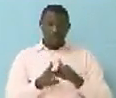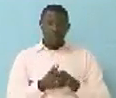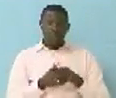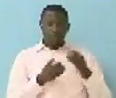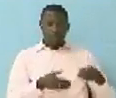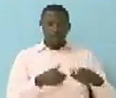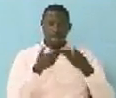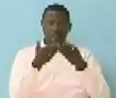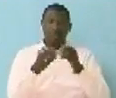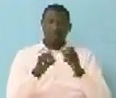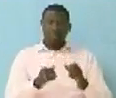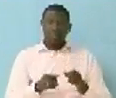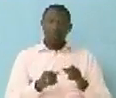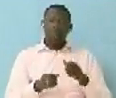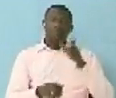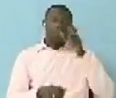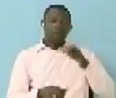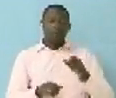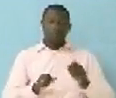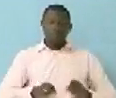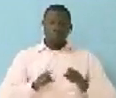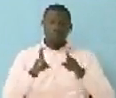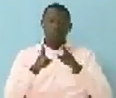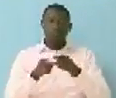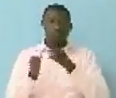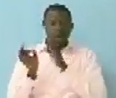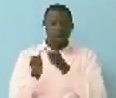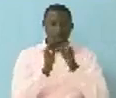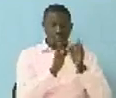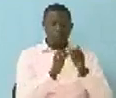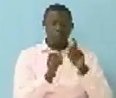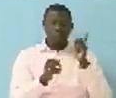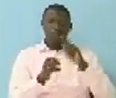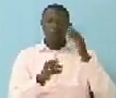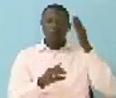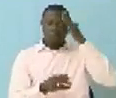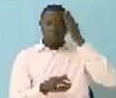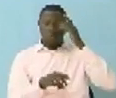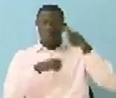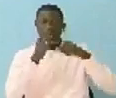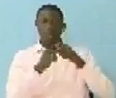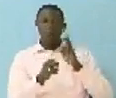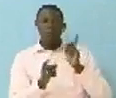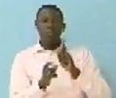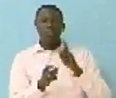the person the opportunity to explain what he knows about that allegation.